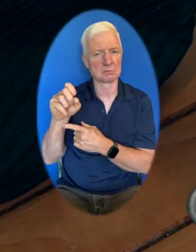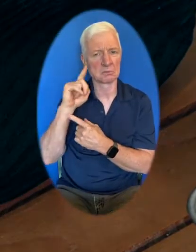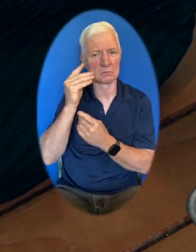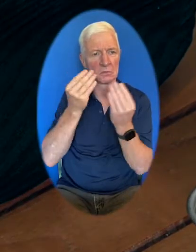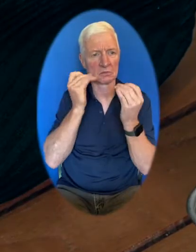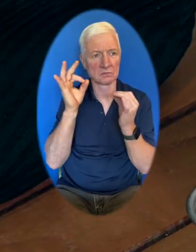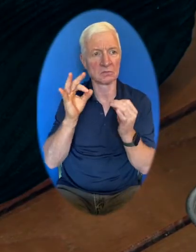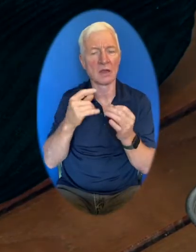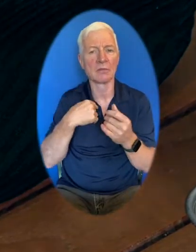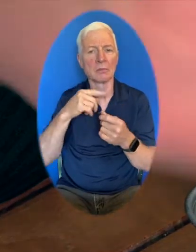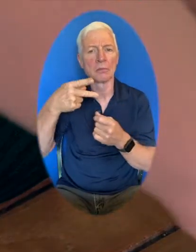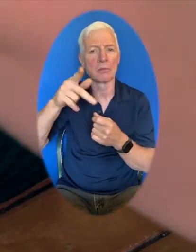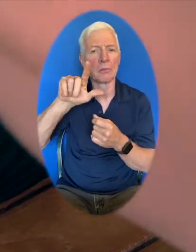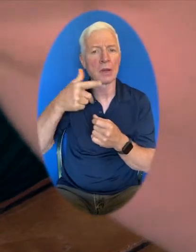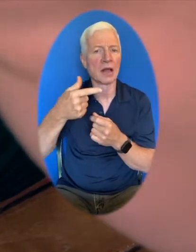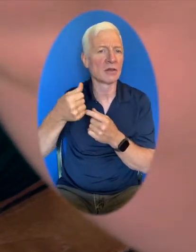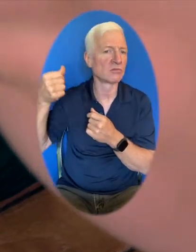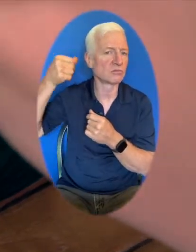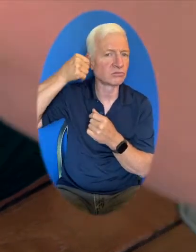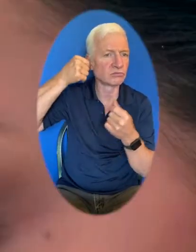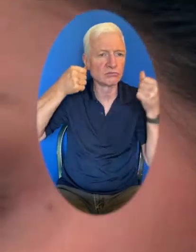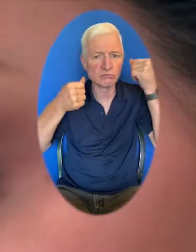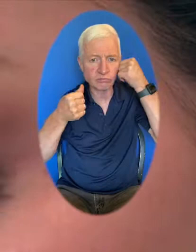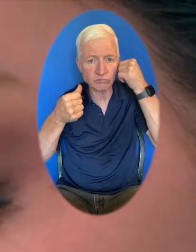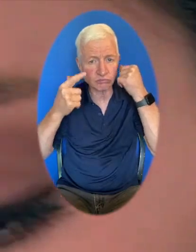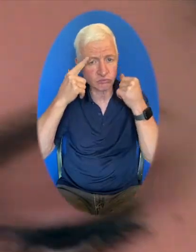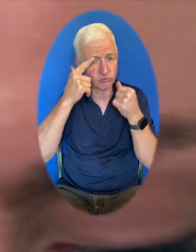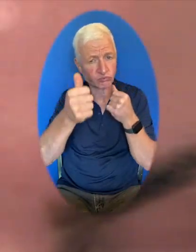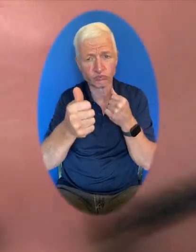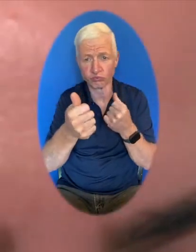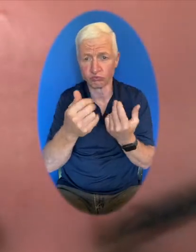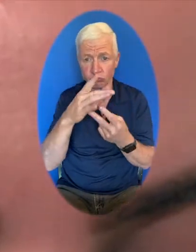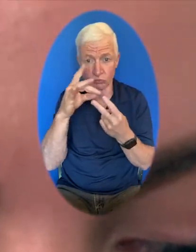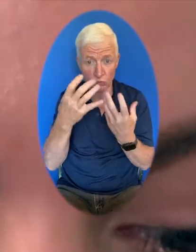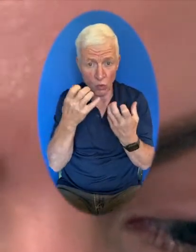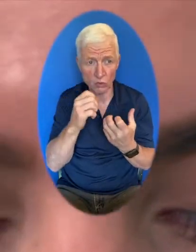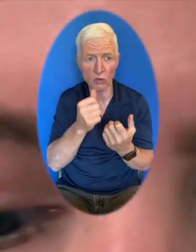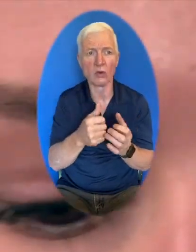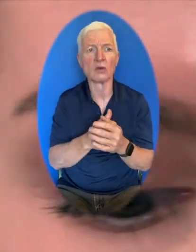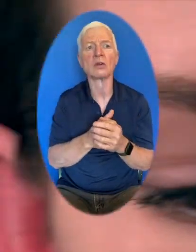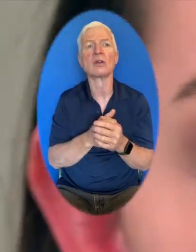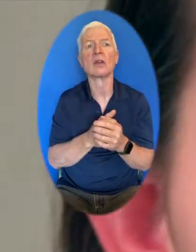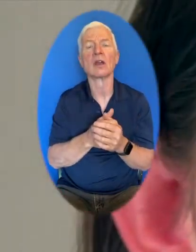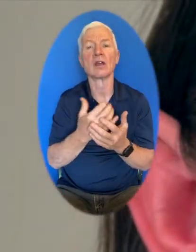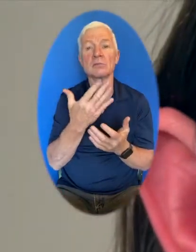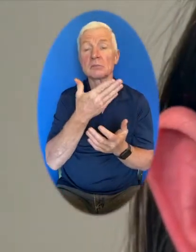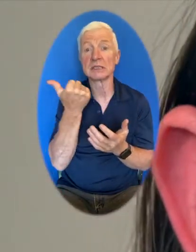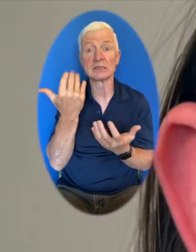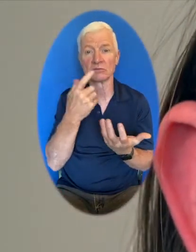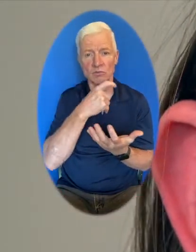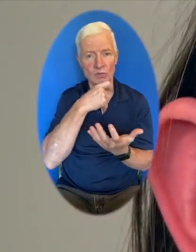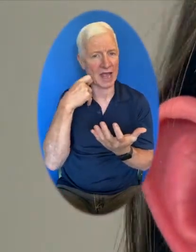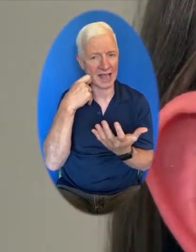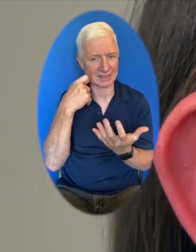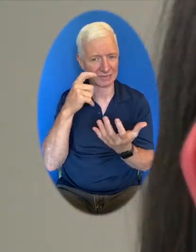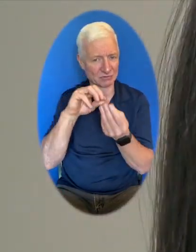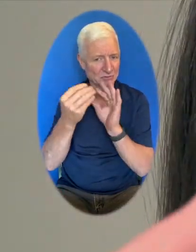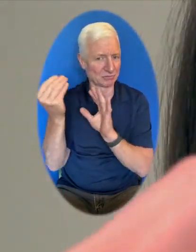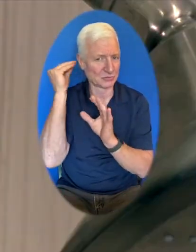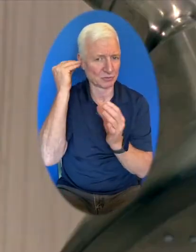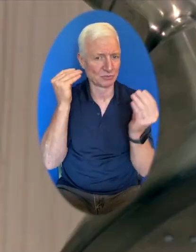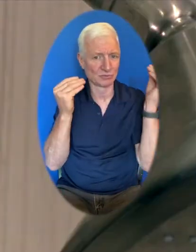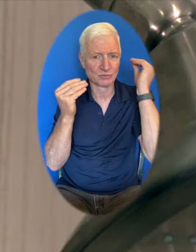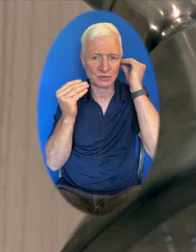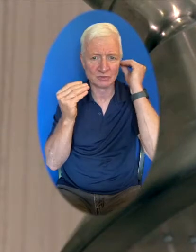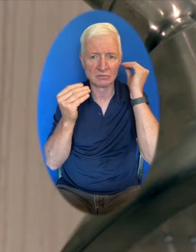Earplugs are optional. They help keep salt out of your ears and stay in best when applied to dry ears with dry hands, so choose a pair and put